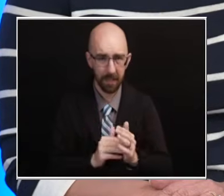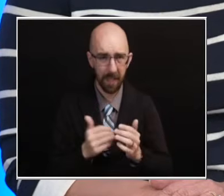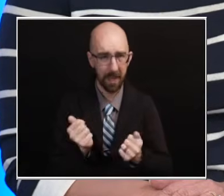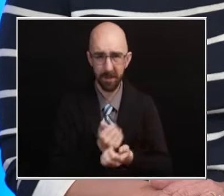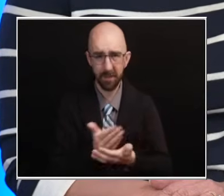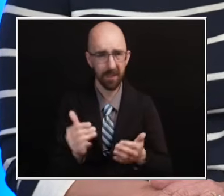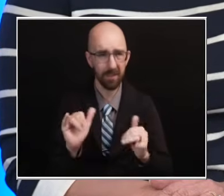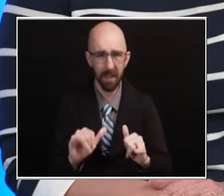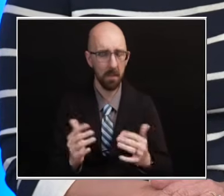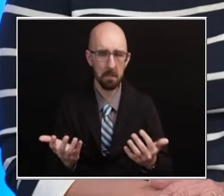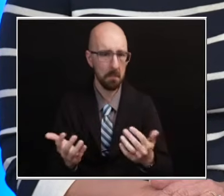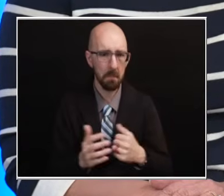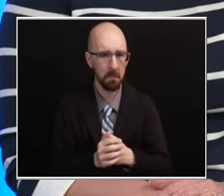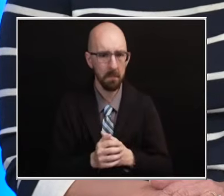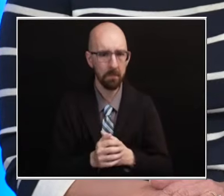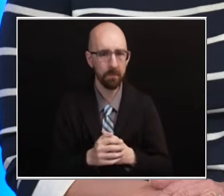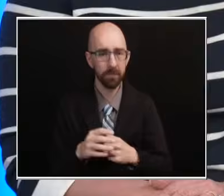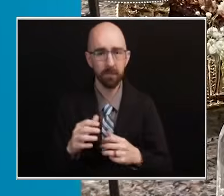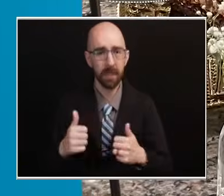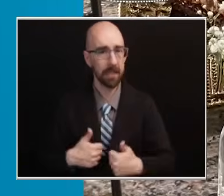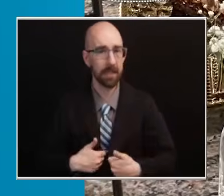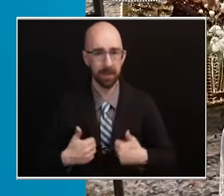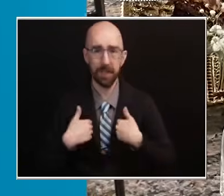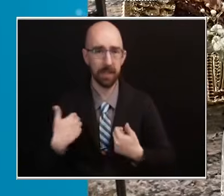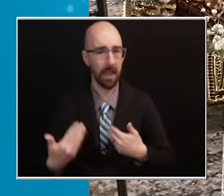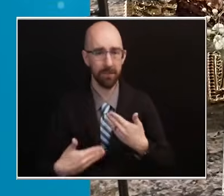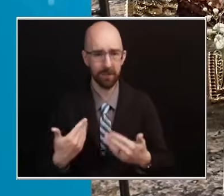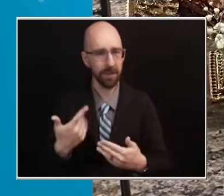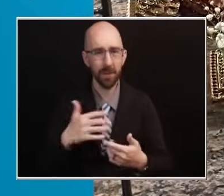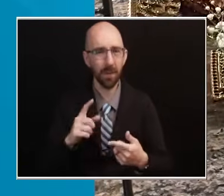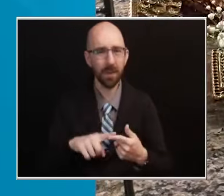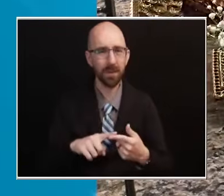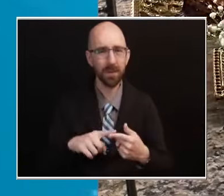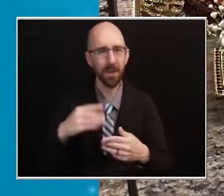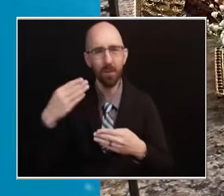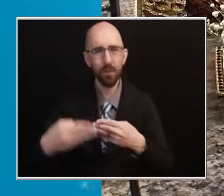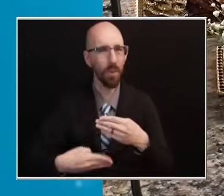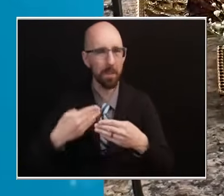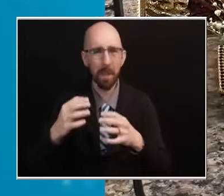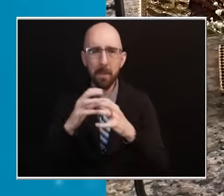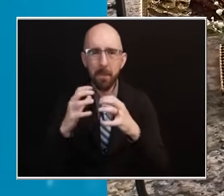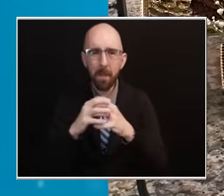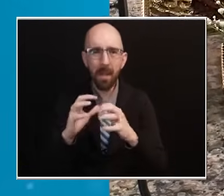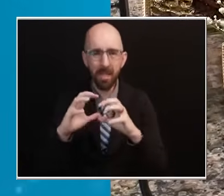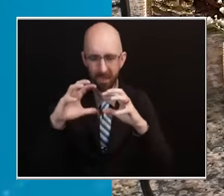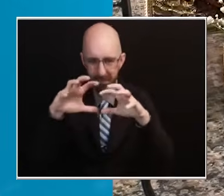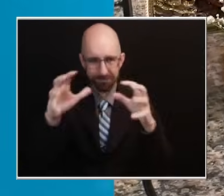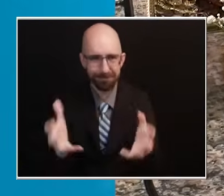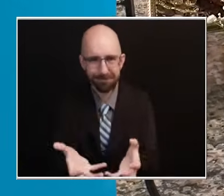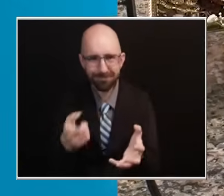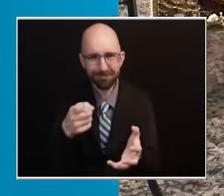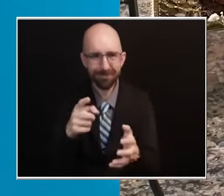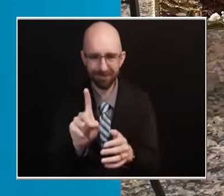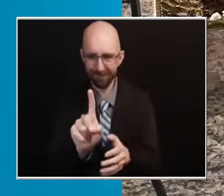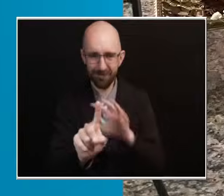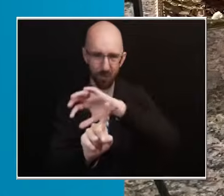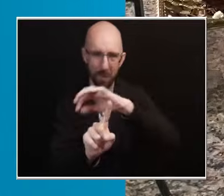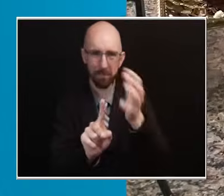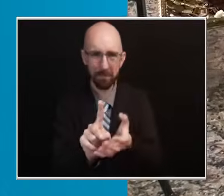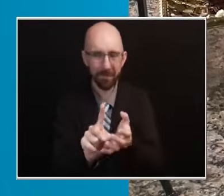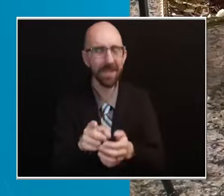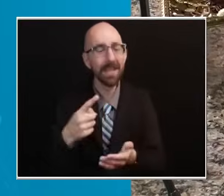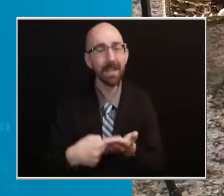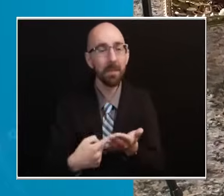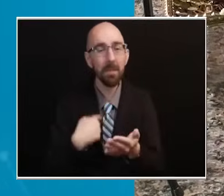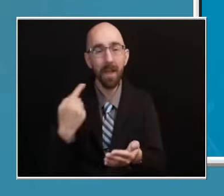just am living life. Living like Lisa, you didn't want to wrap him in bubble wrap or anything? Well, sometimes if I come downstairs in the morning and he's like rubbing